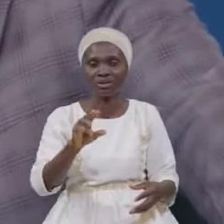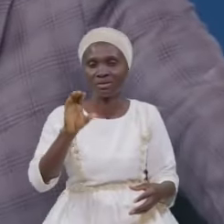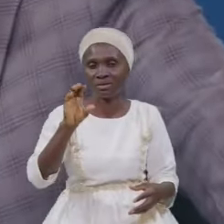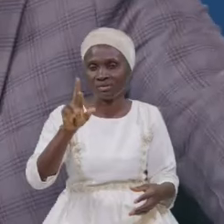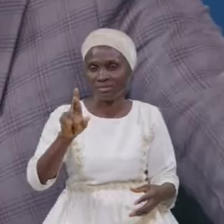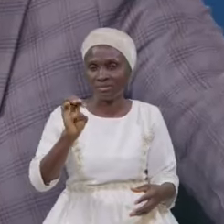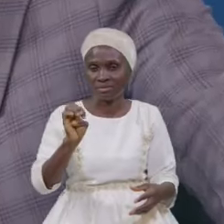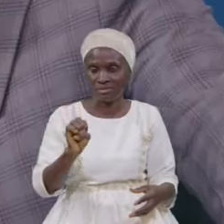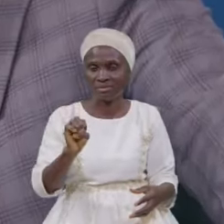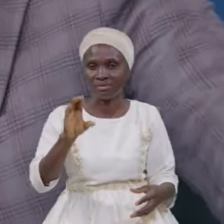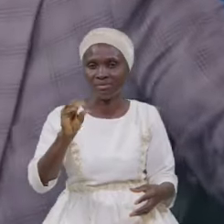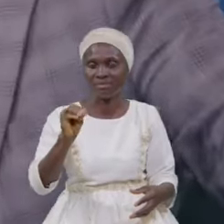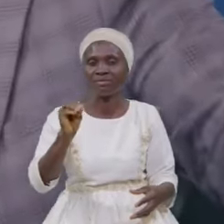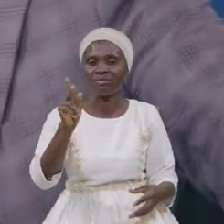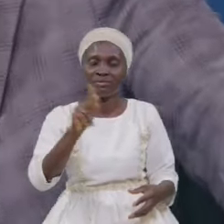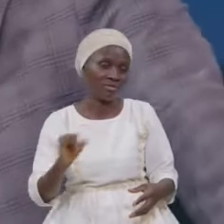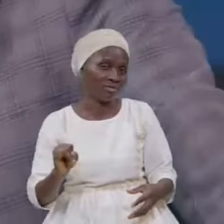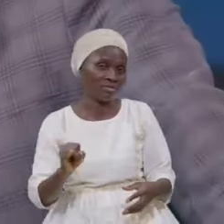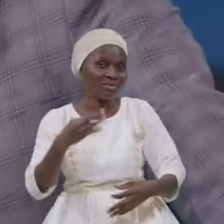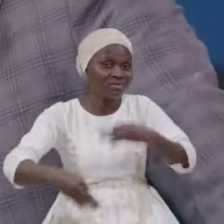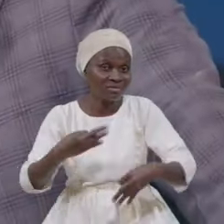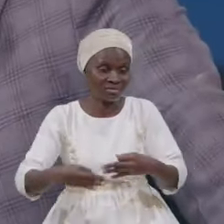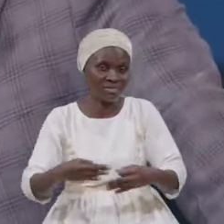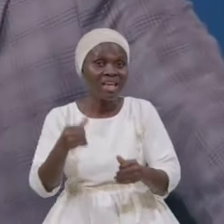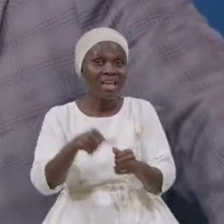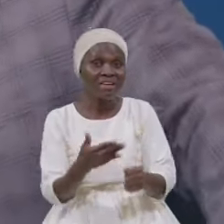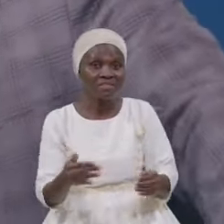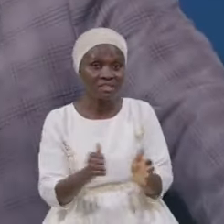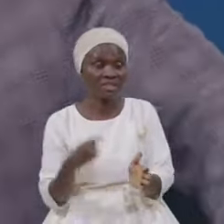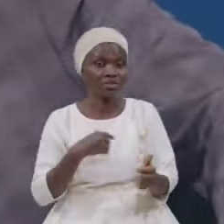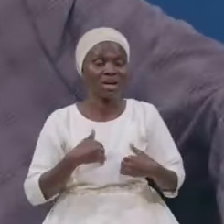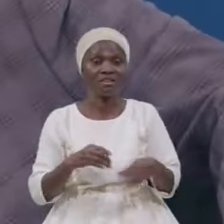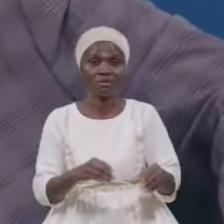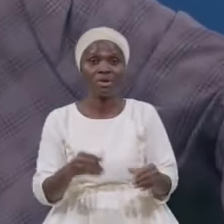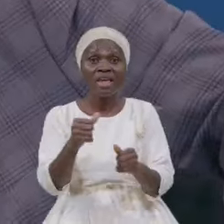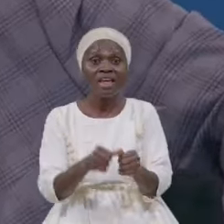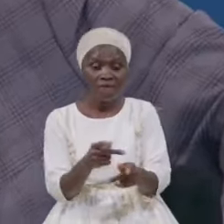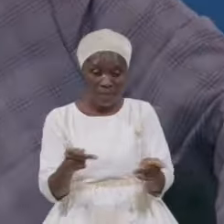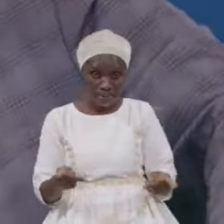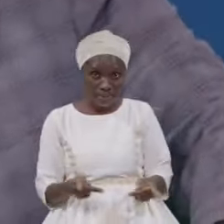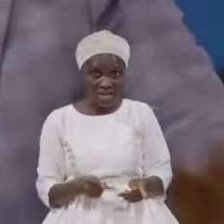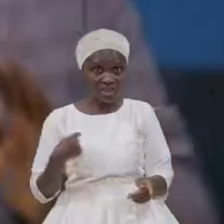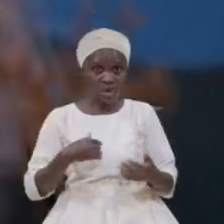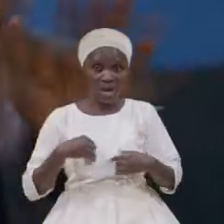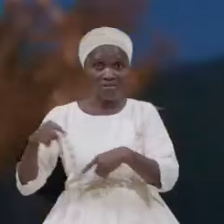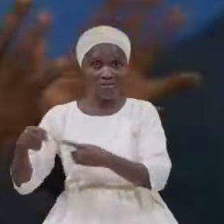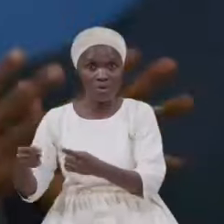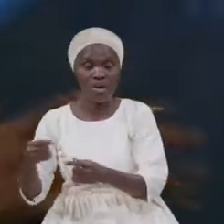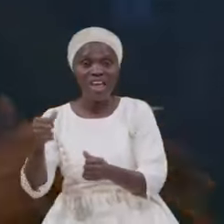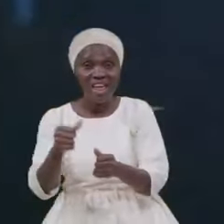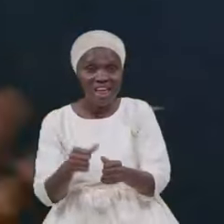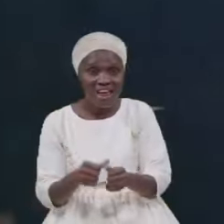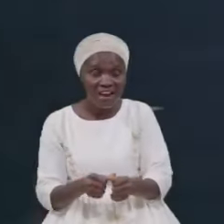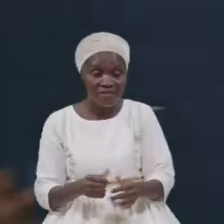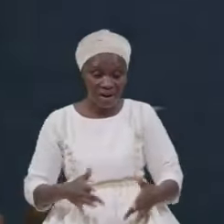have done, every place we have gone, every life you have corrupted, every evil you